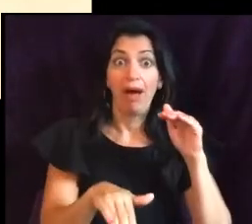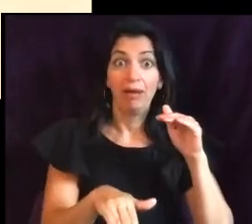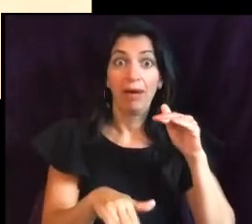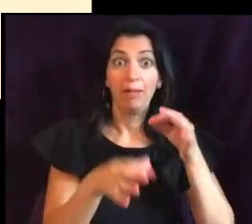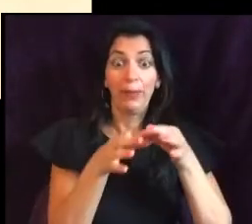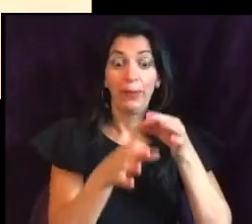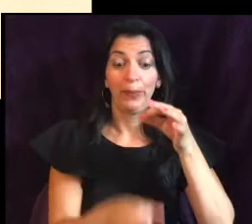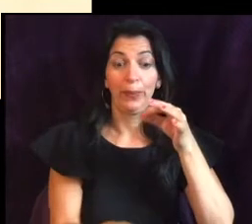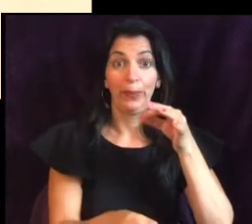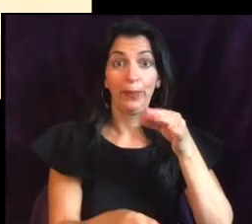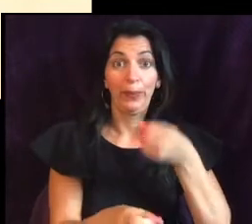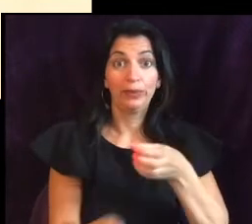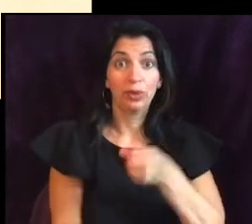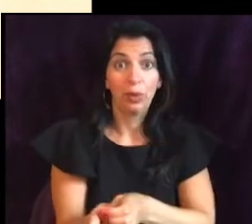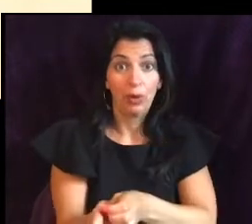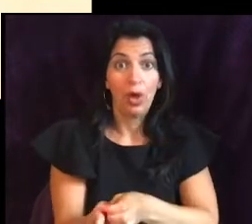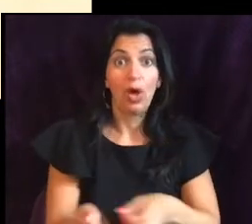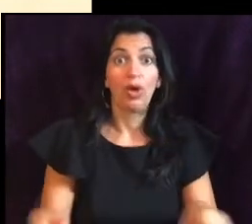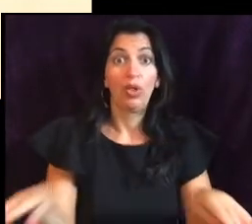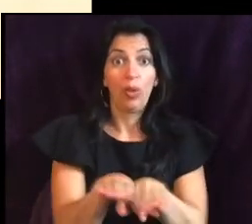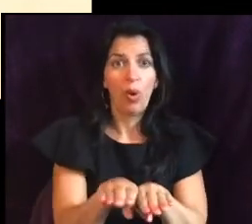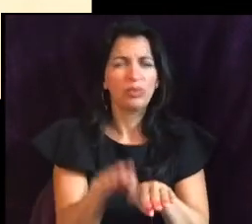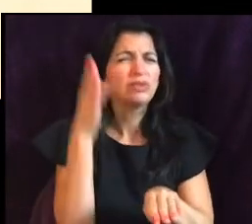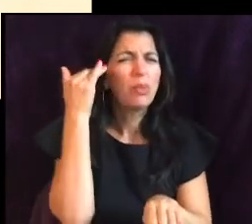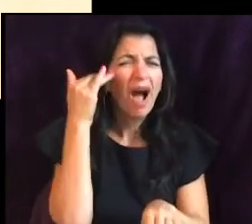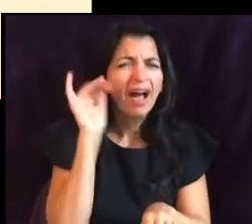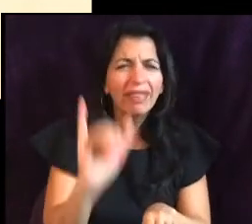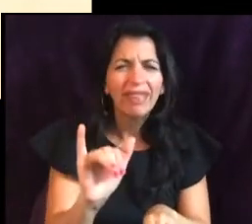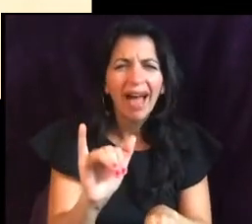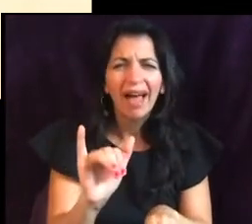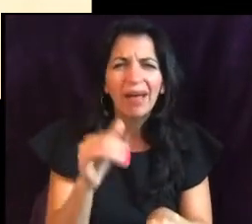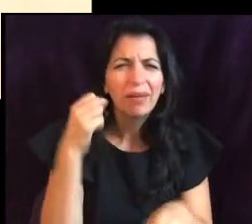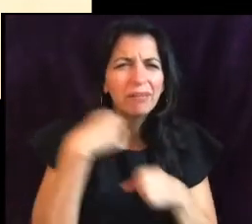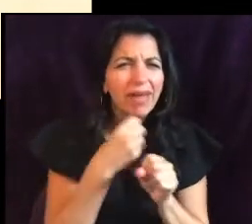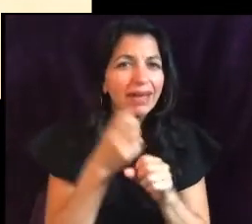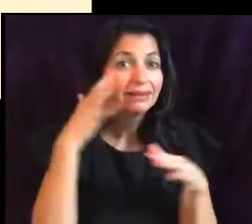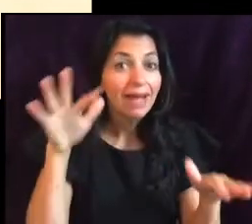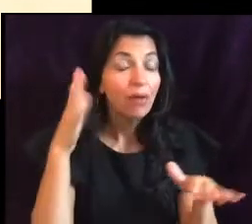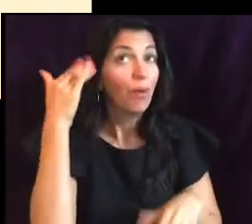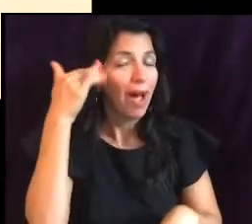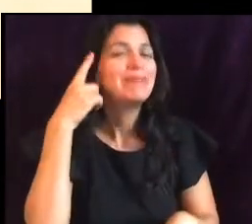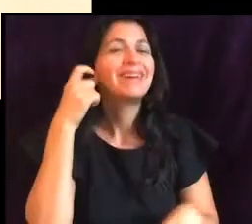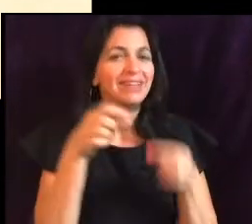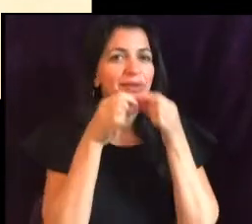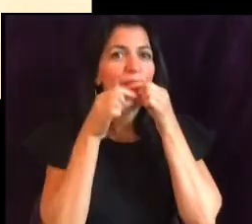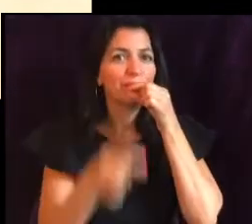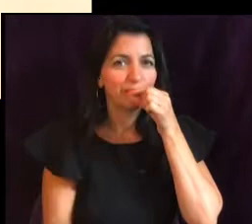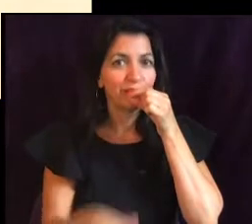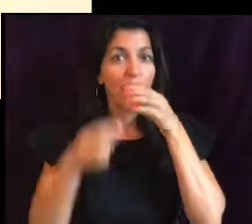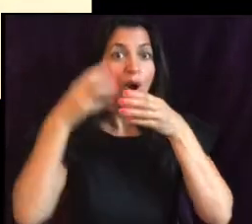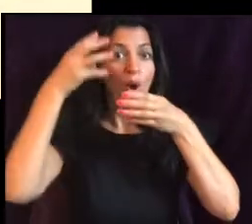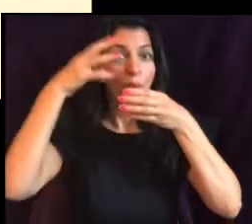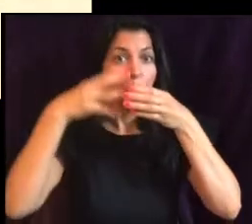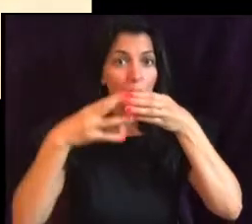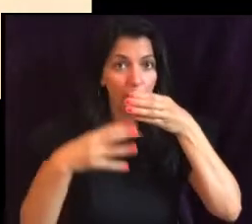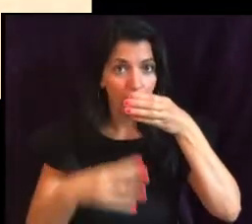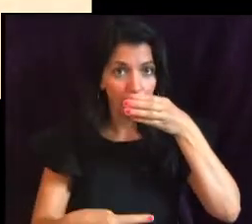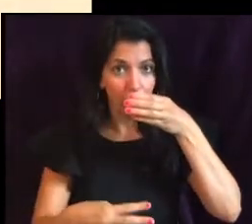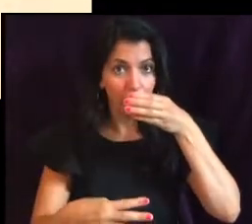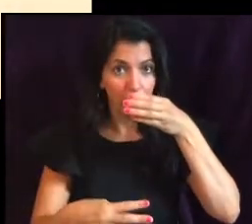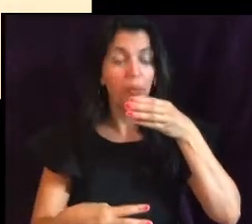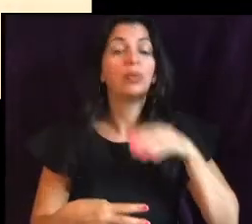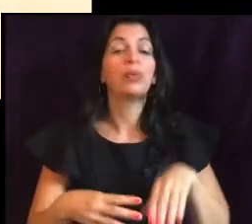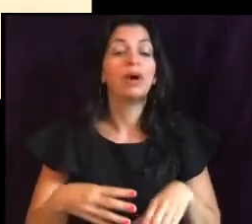a tone? It's because once the air goes down, it has to come back up. And while it's traveling through the